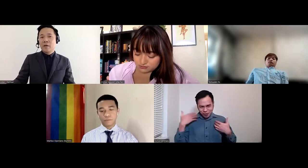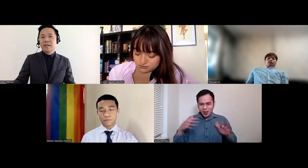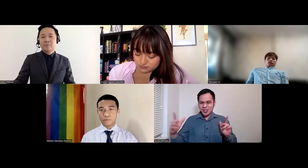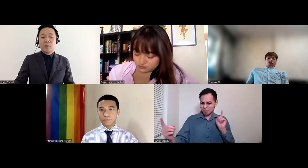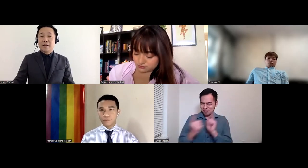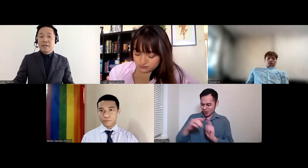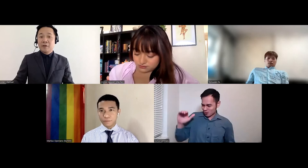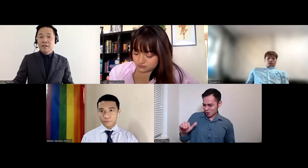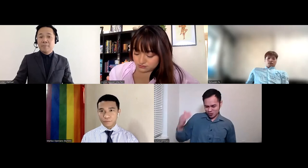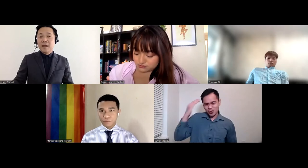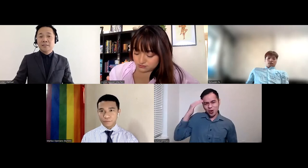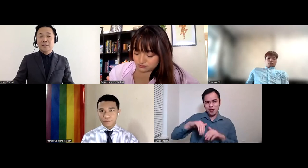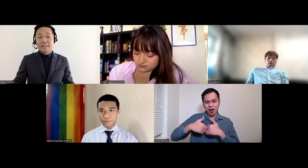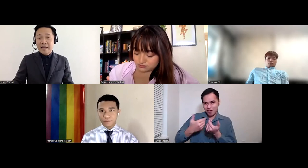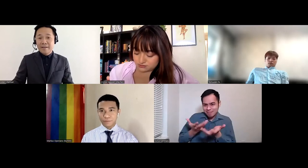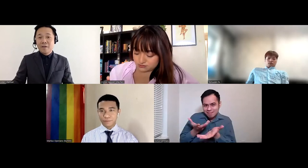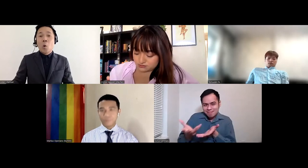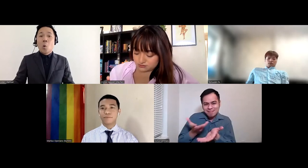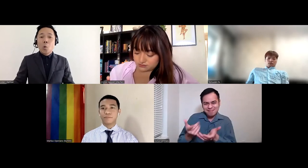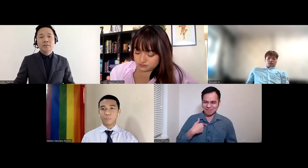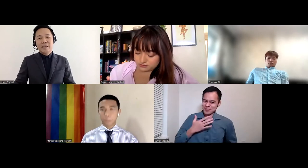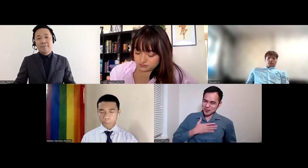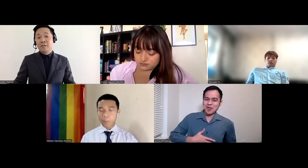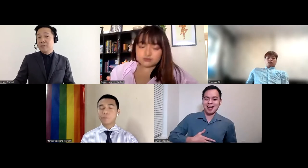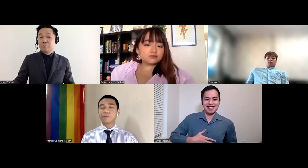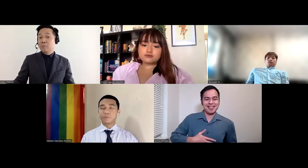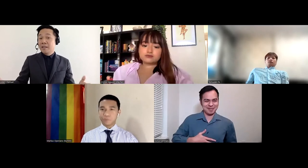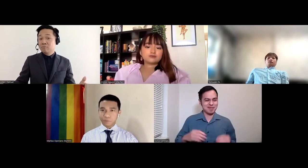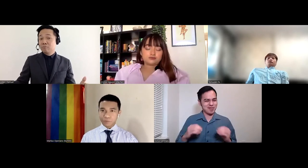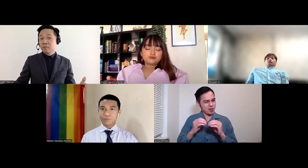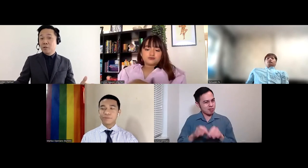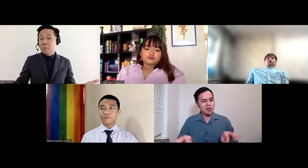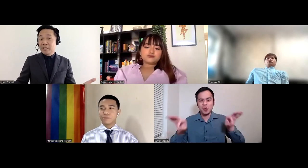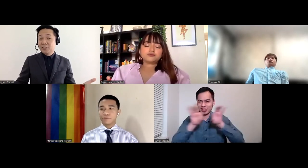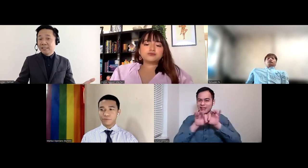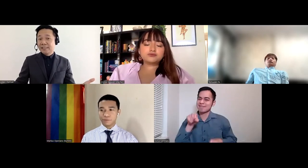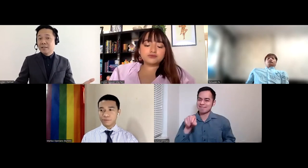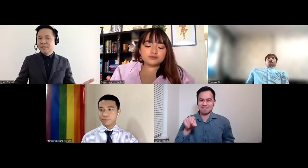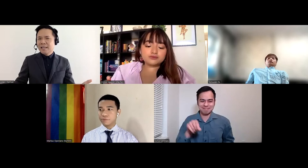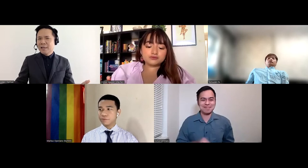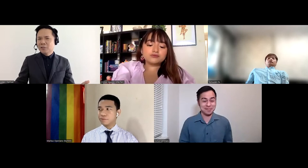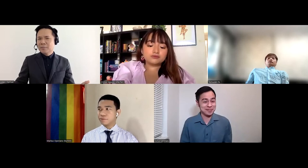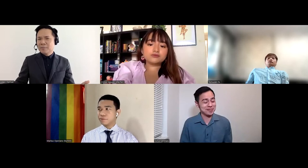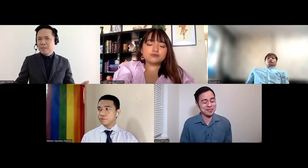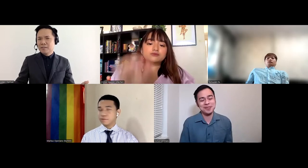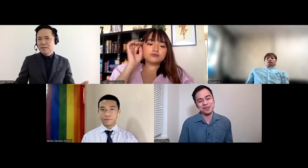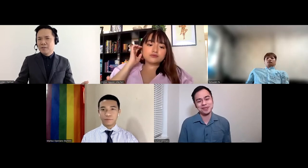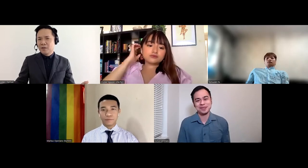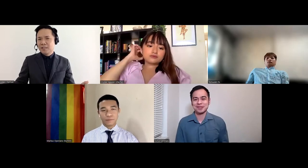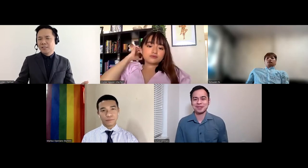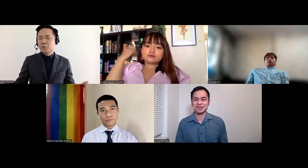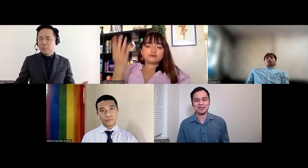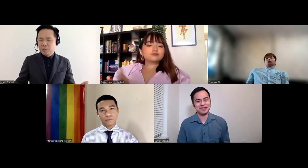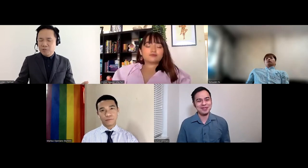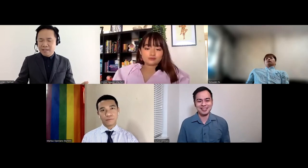whether they are hearing impaired, they are deaf, or they have other communication needs. Sign language can be a mean for